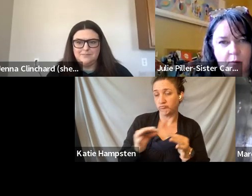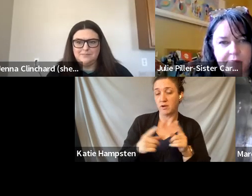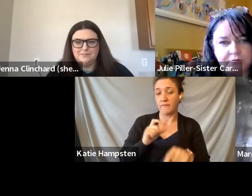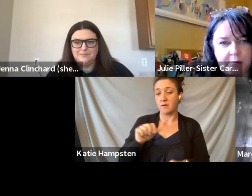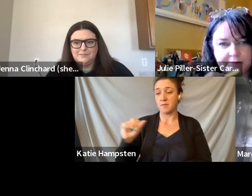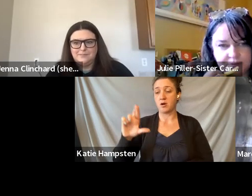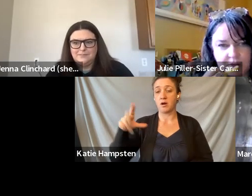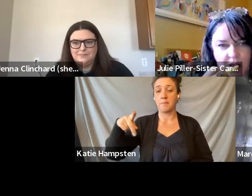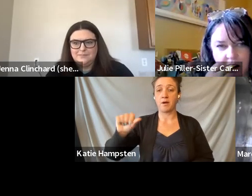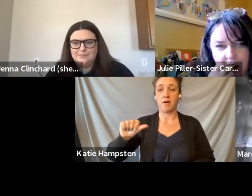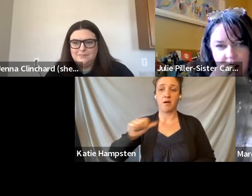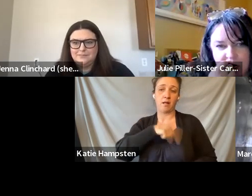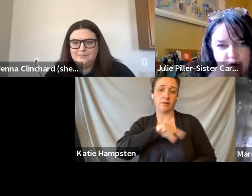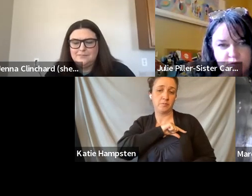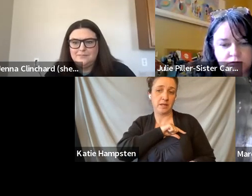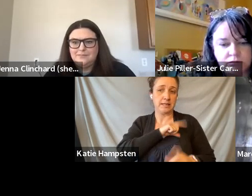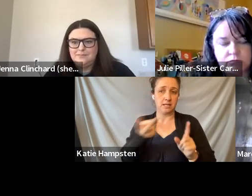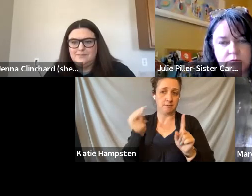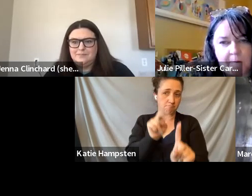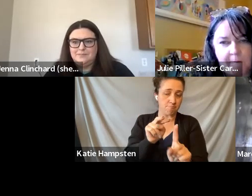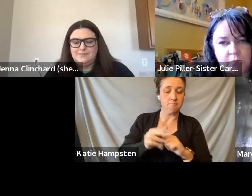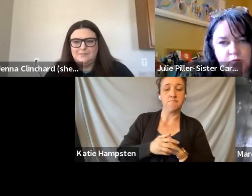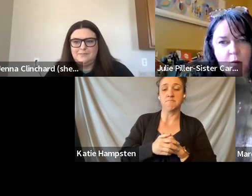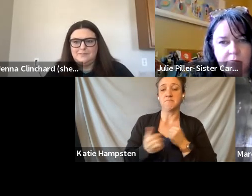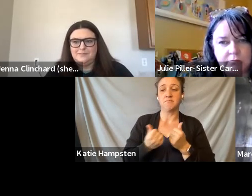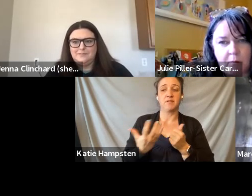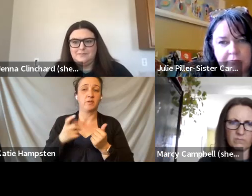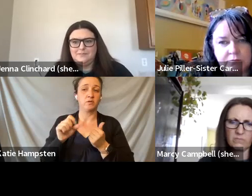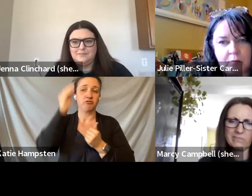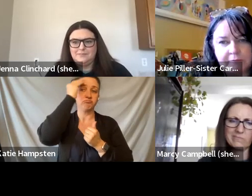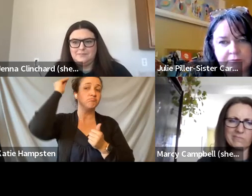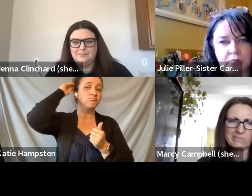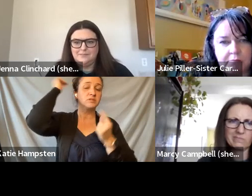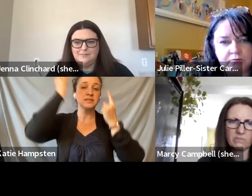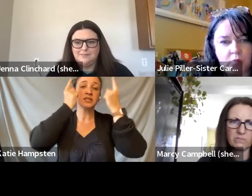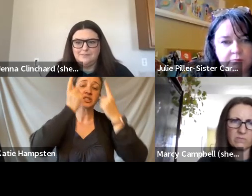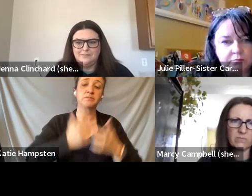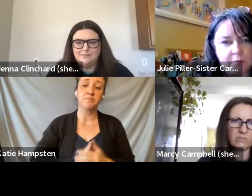ARPA eligibility lens for us to be mindful of.